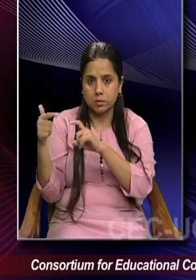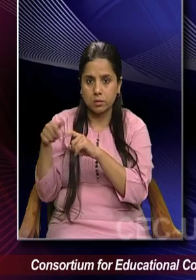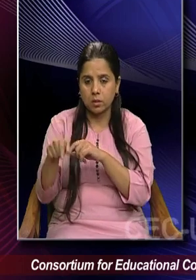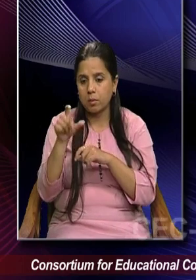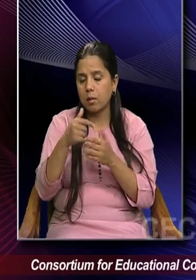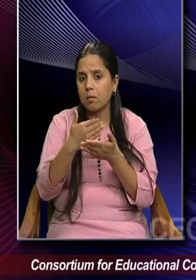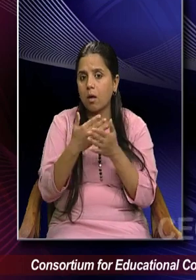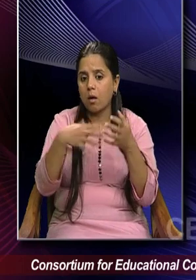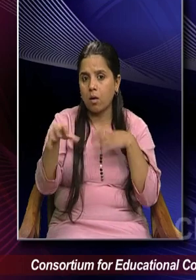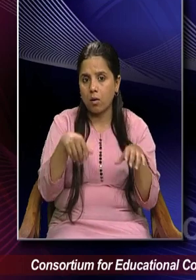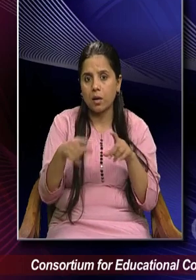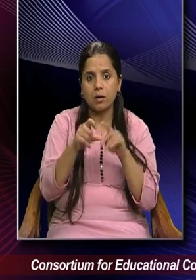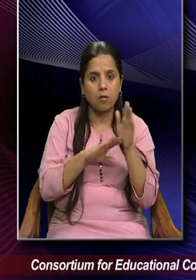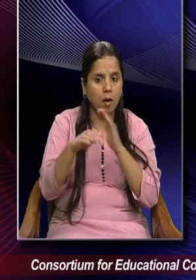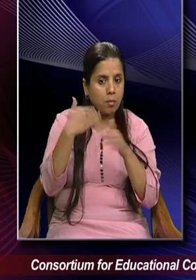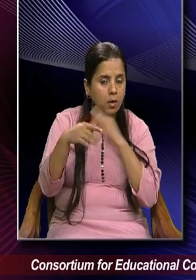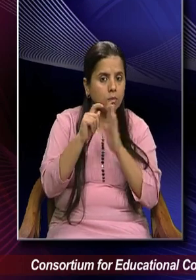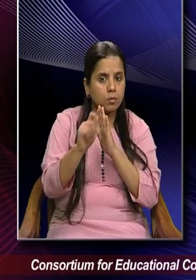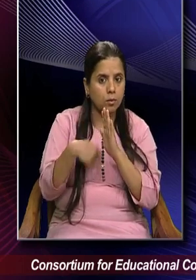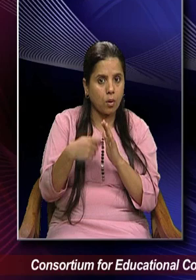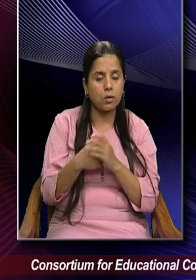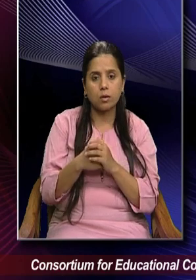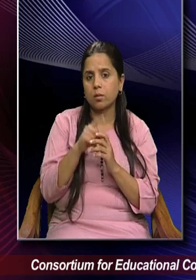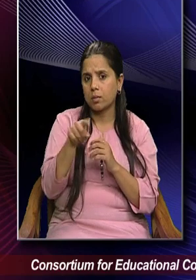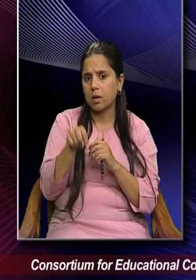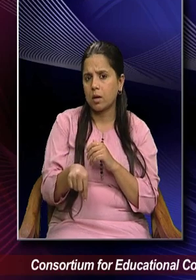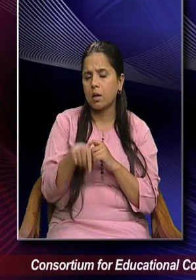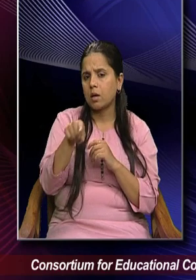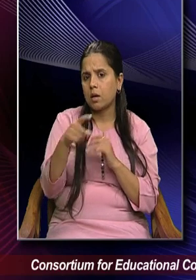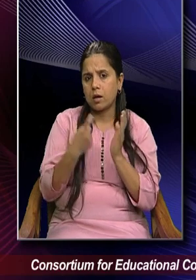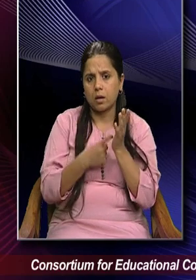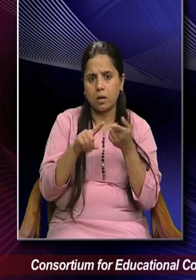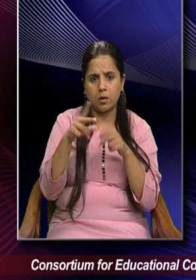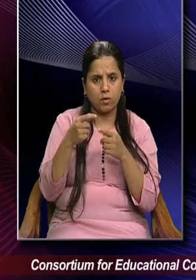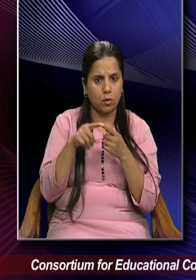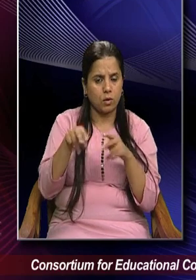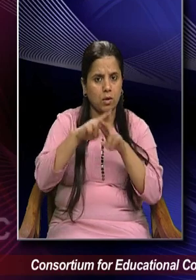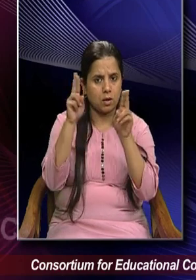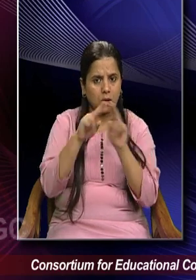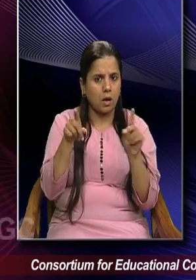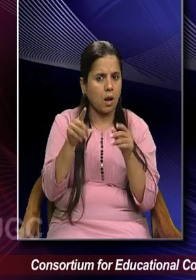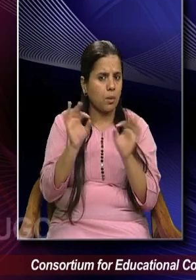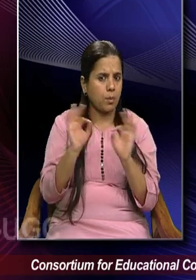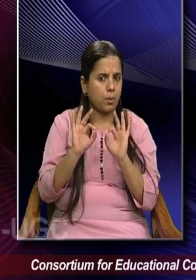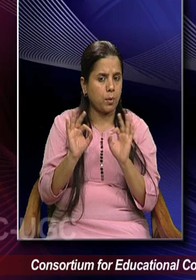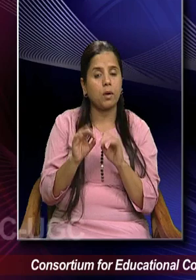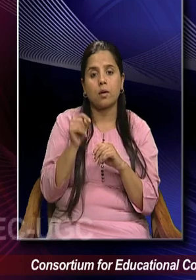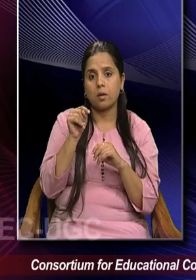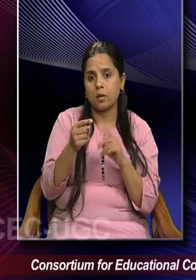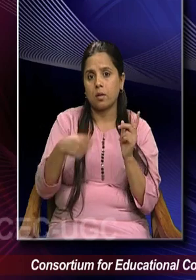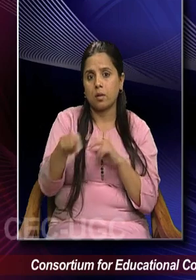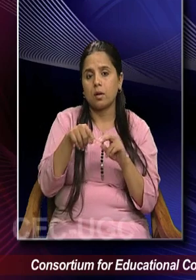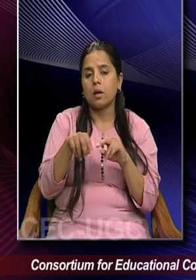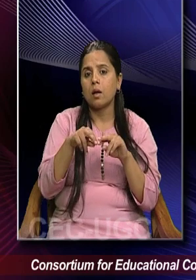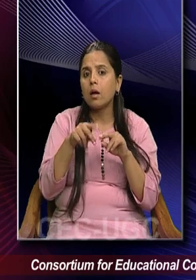displacement due to development projects. While not refugee in the international sense, these